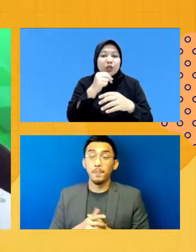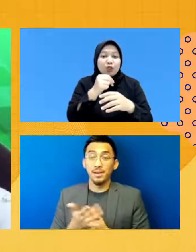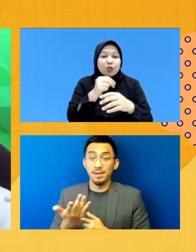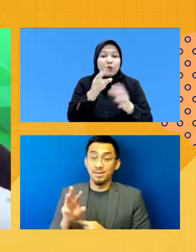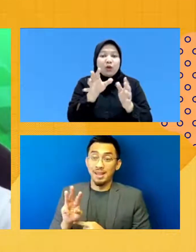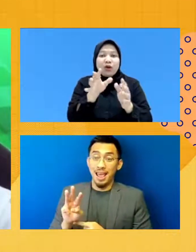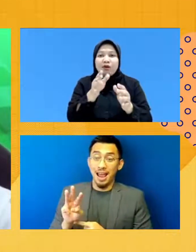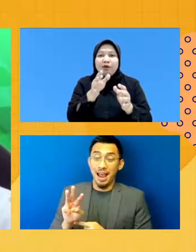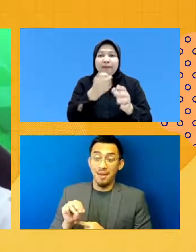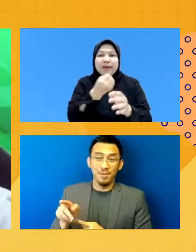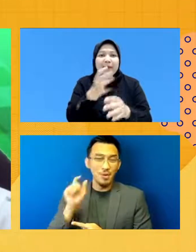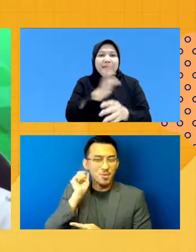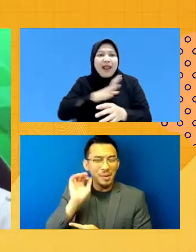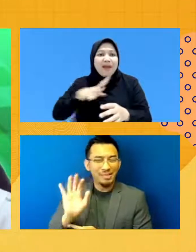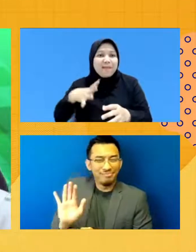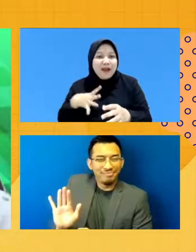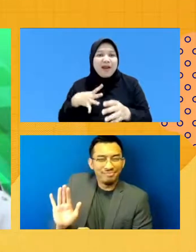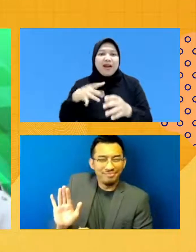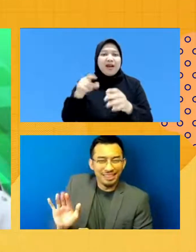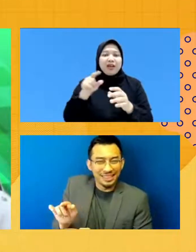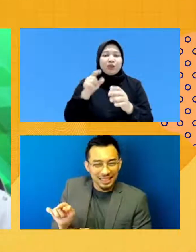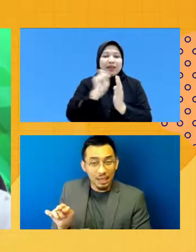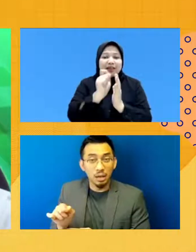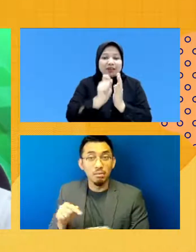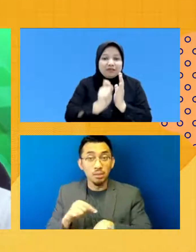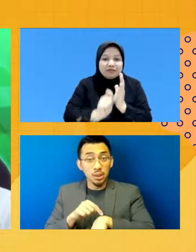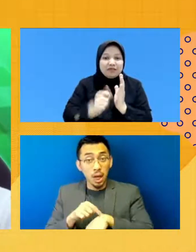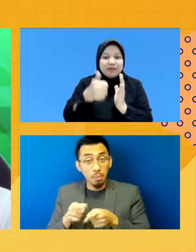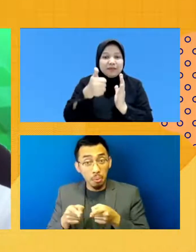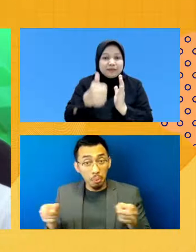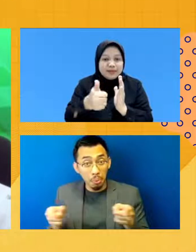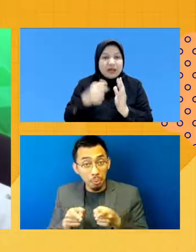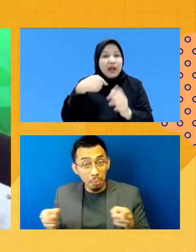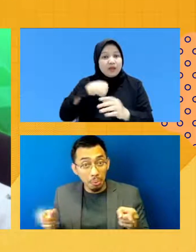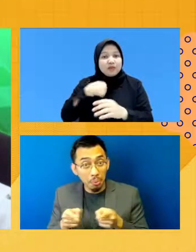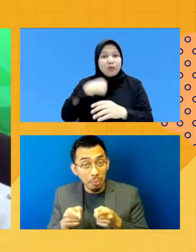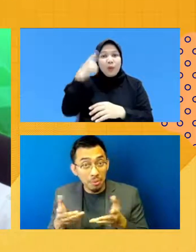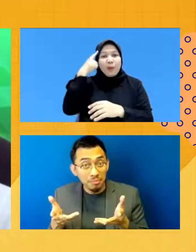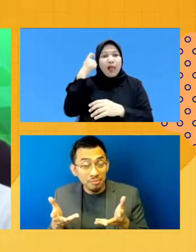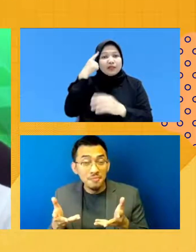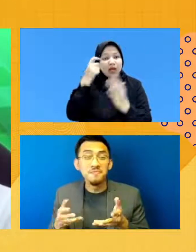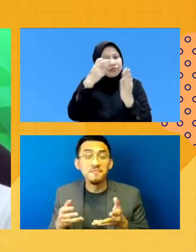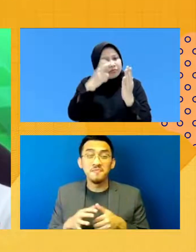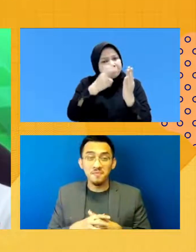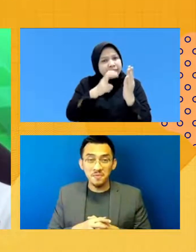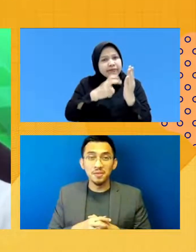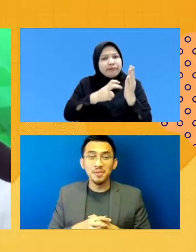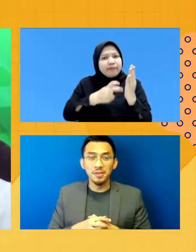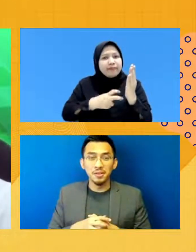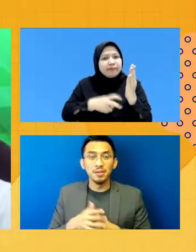I personally went and learned about these things. So